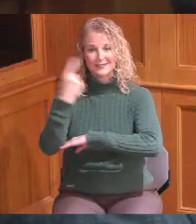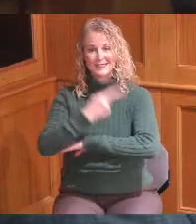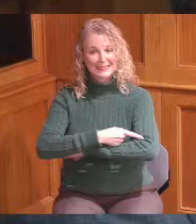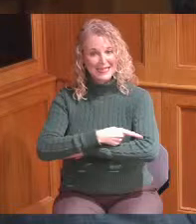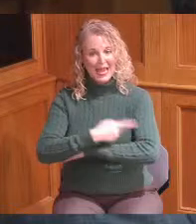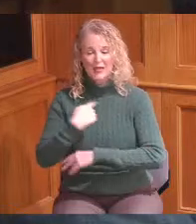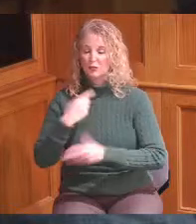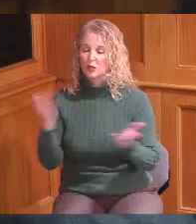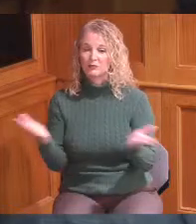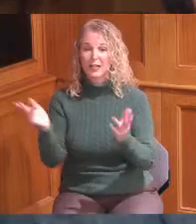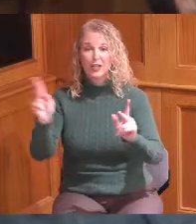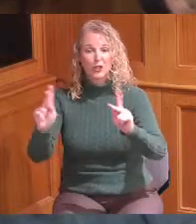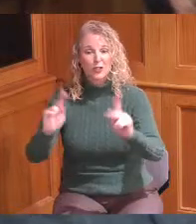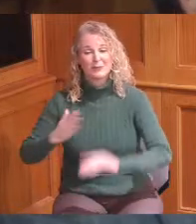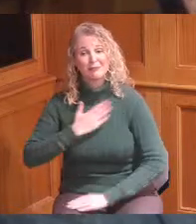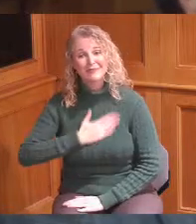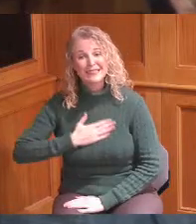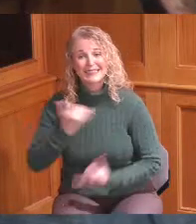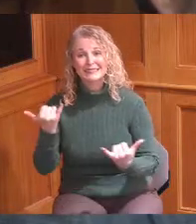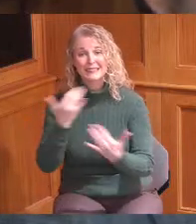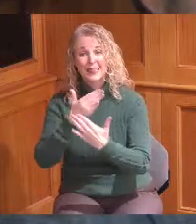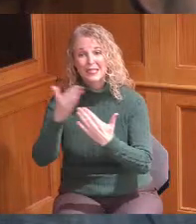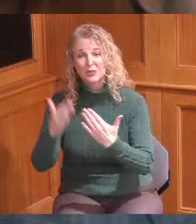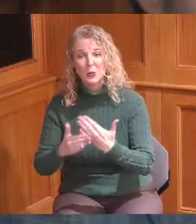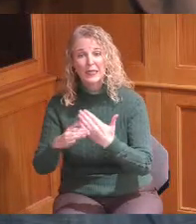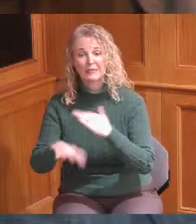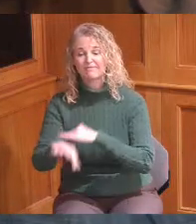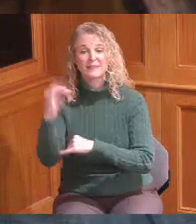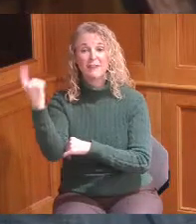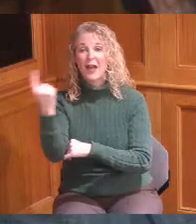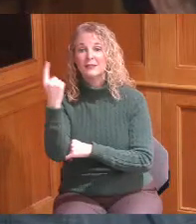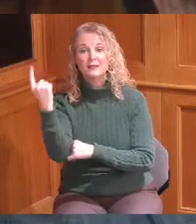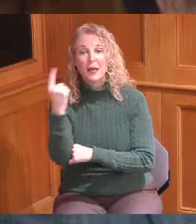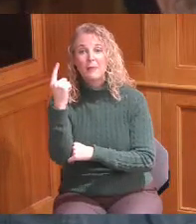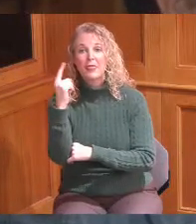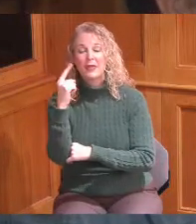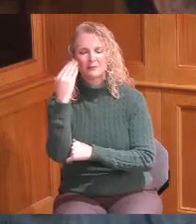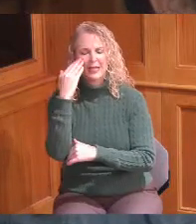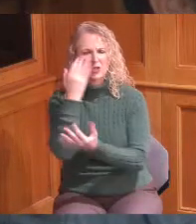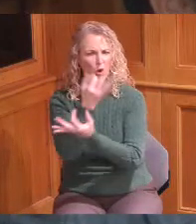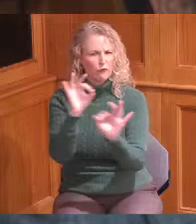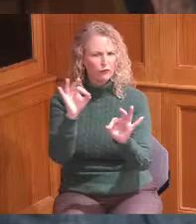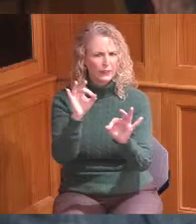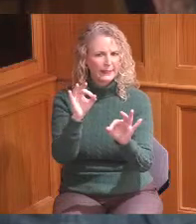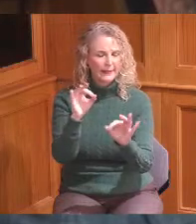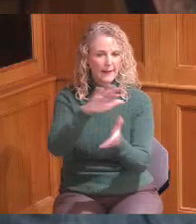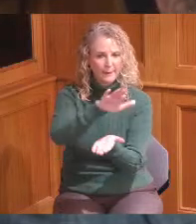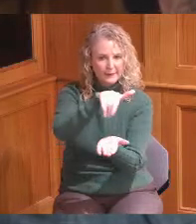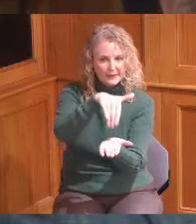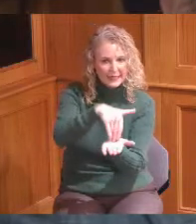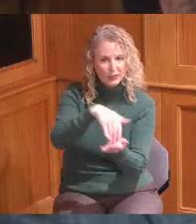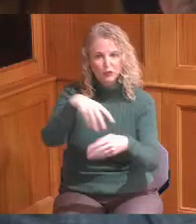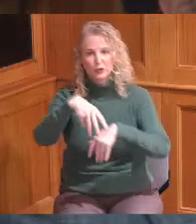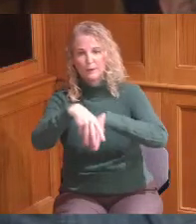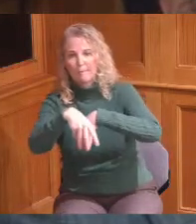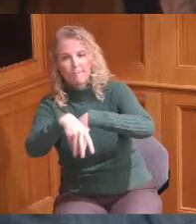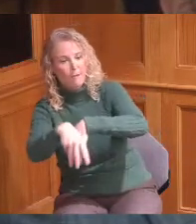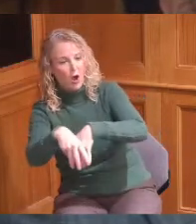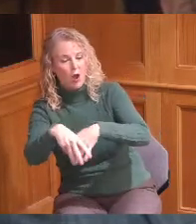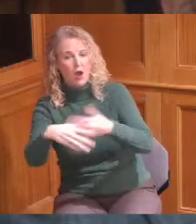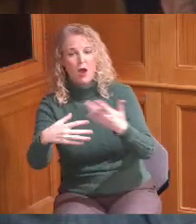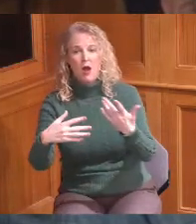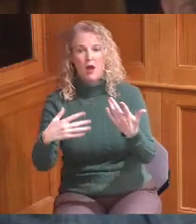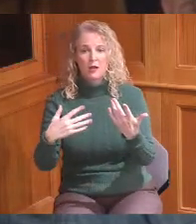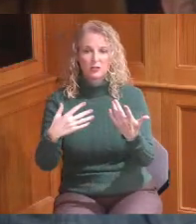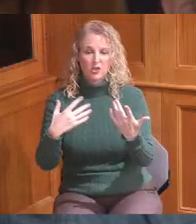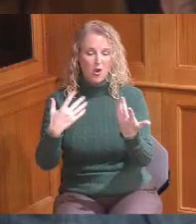just encouraging people to participate in the march. I know there's something at the Freedom Center, the breakfast, the march, and I'm at the march usually